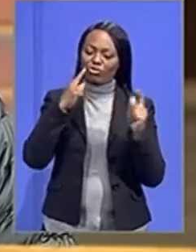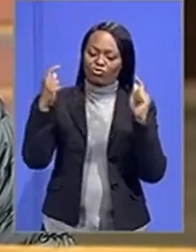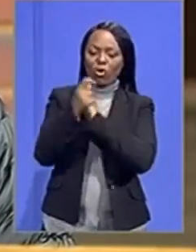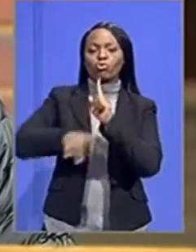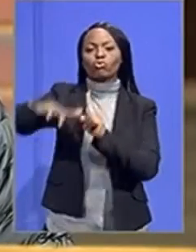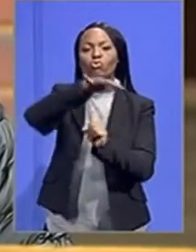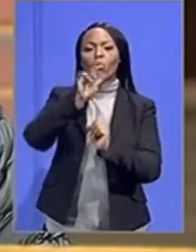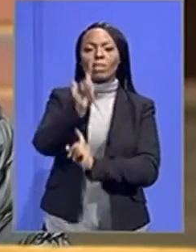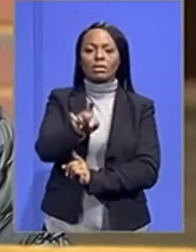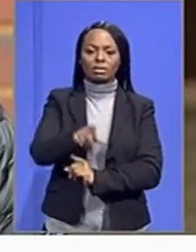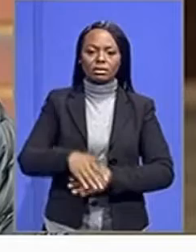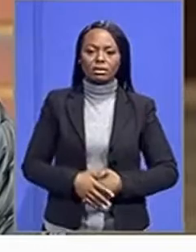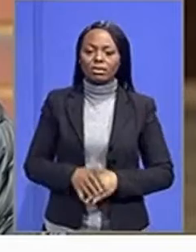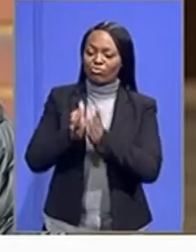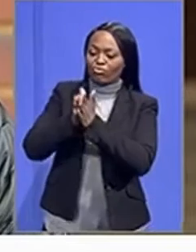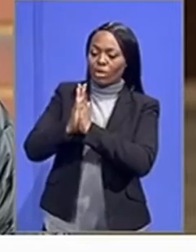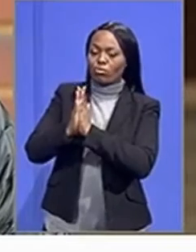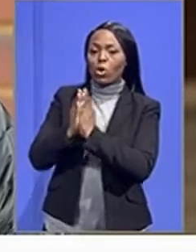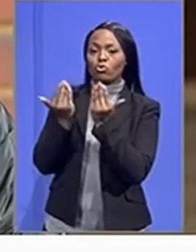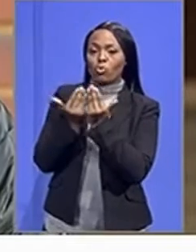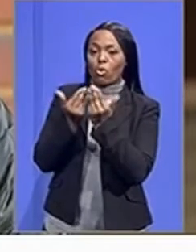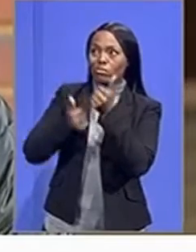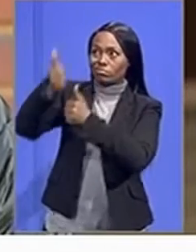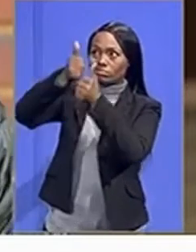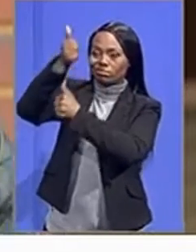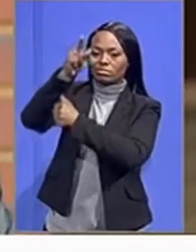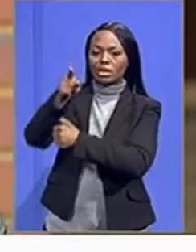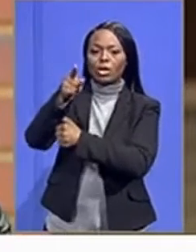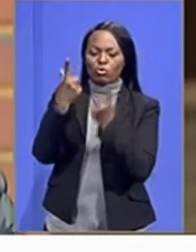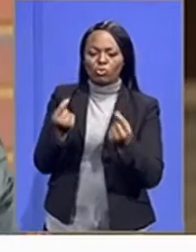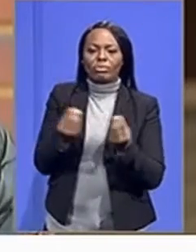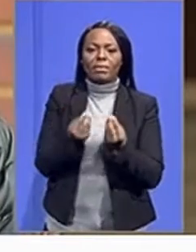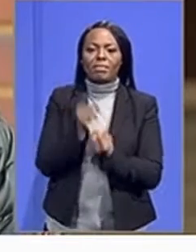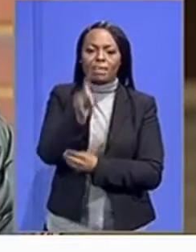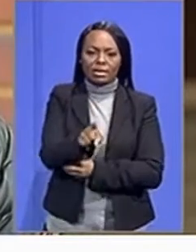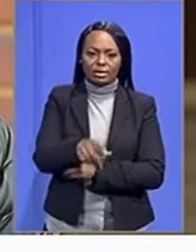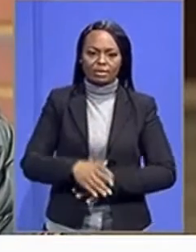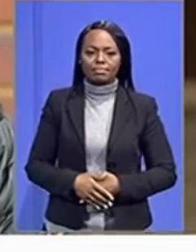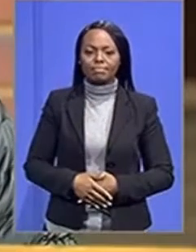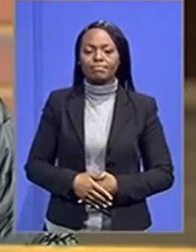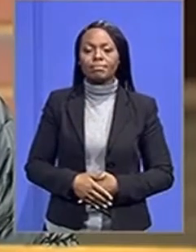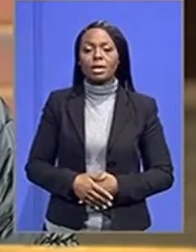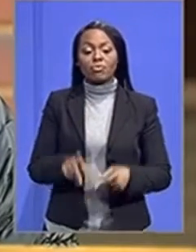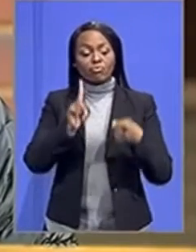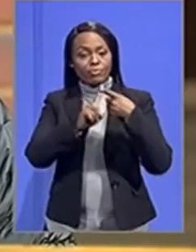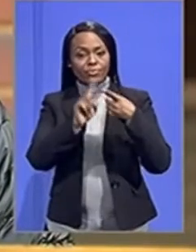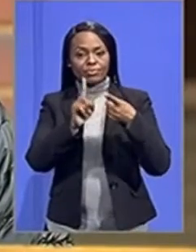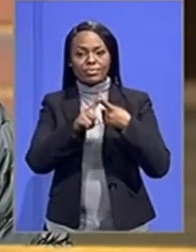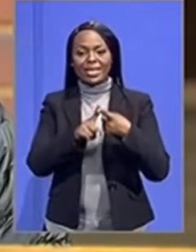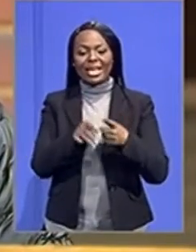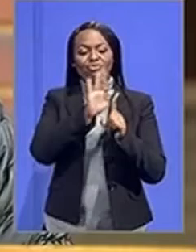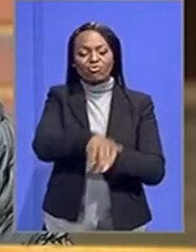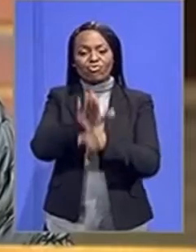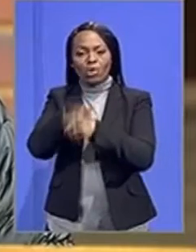call on the school leadership to take the following actions. 1. Put an end to all kinds of